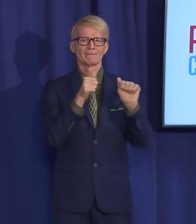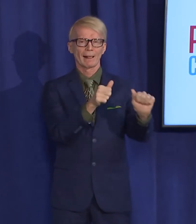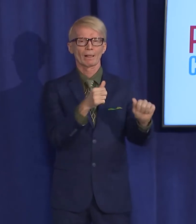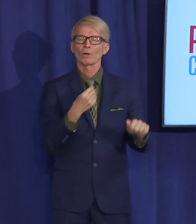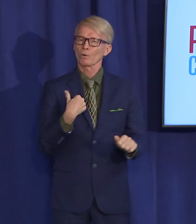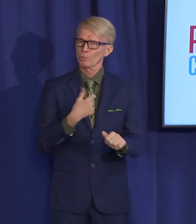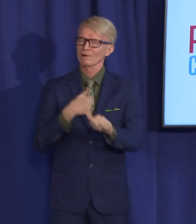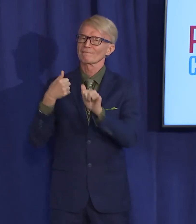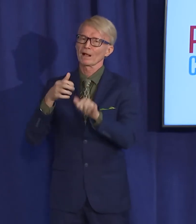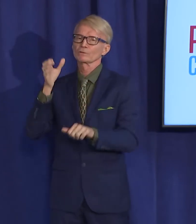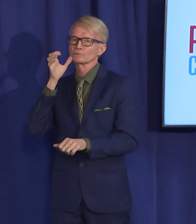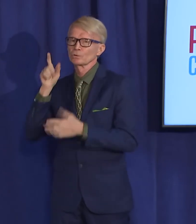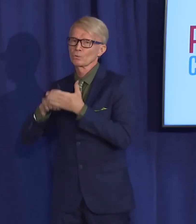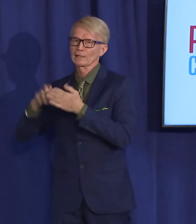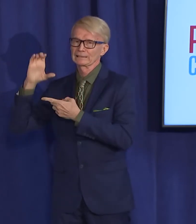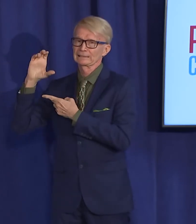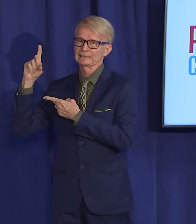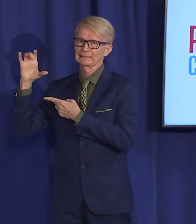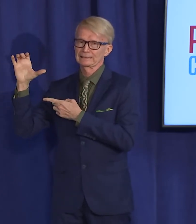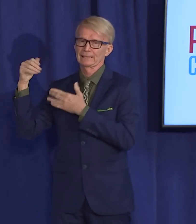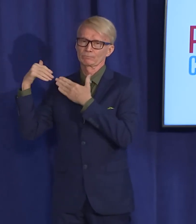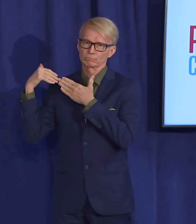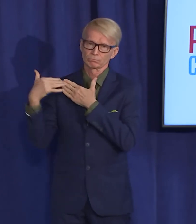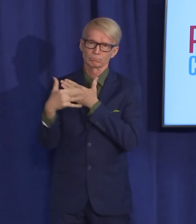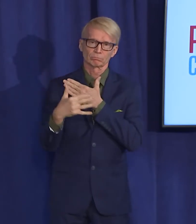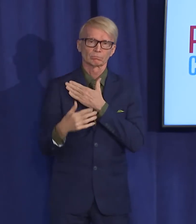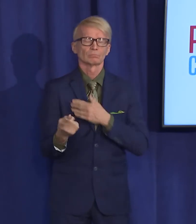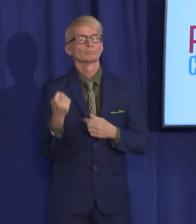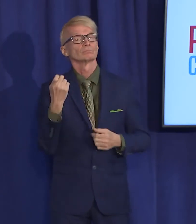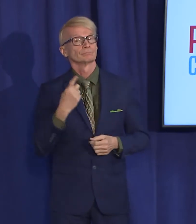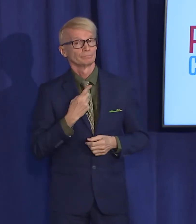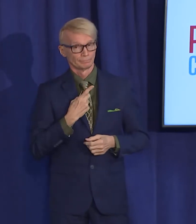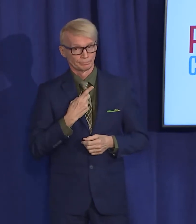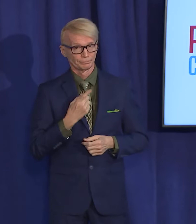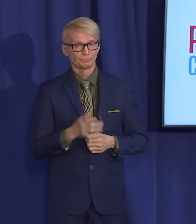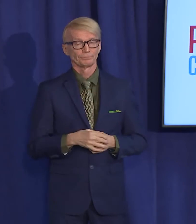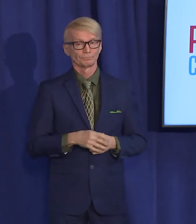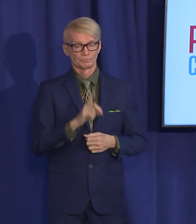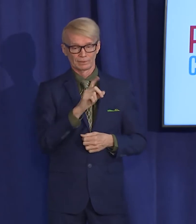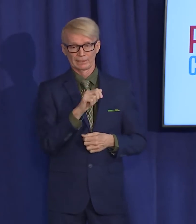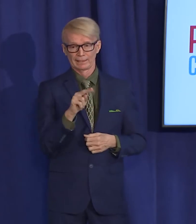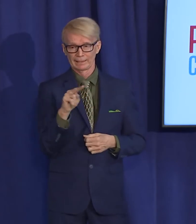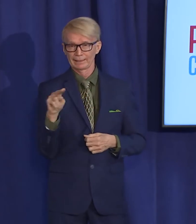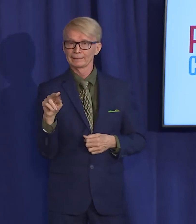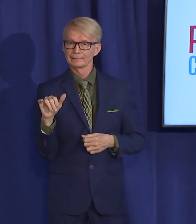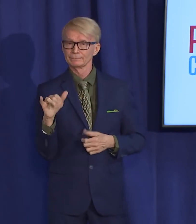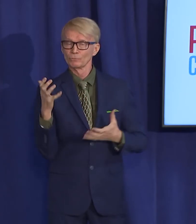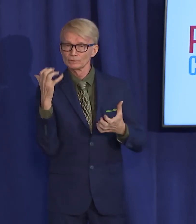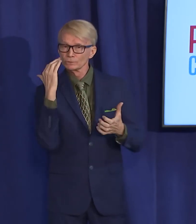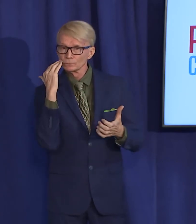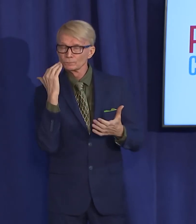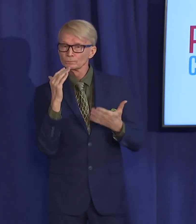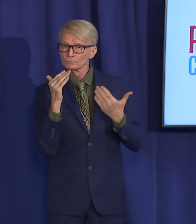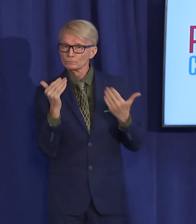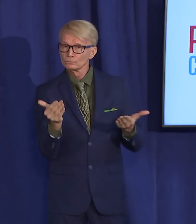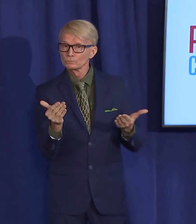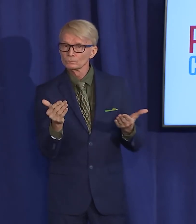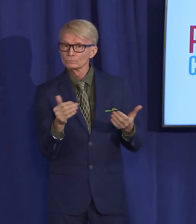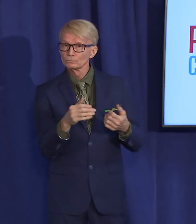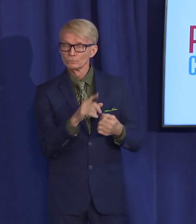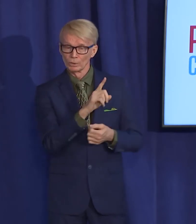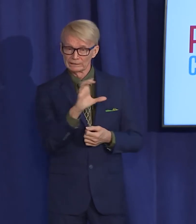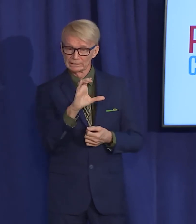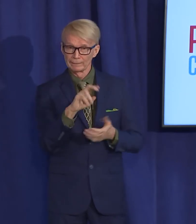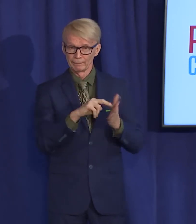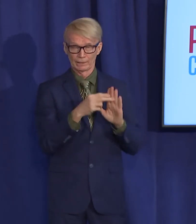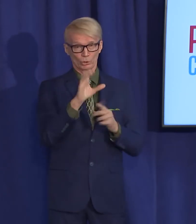the CDC guidance in moving ahead to 1C. All right, last one from me before we go to the room. Dan Mihalopoulos from WBEZ wants to know if 1C